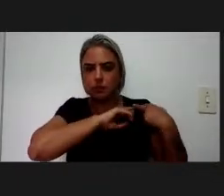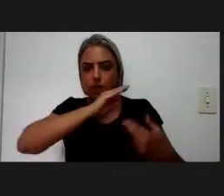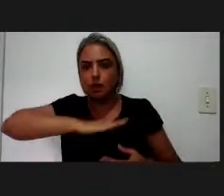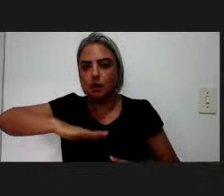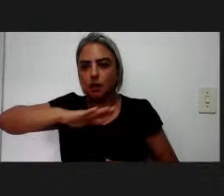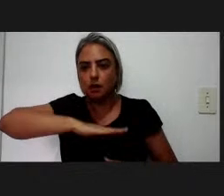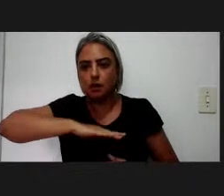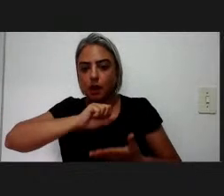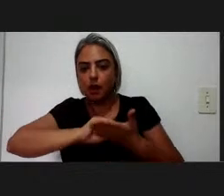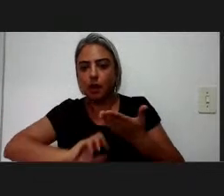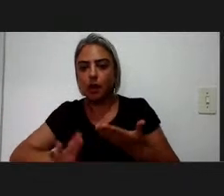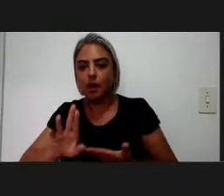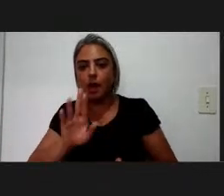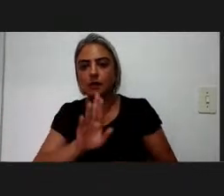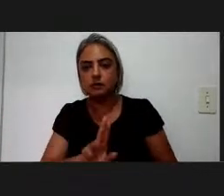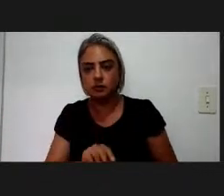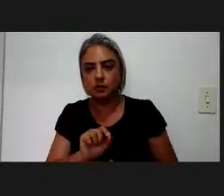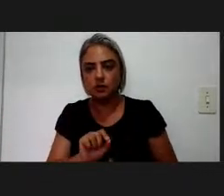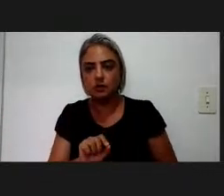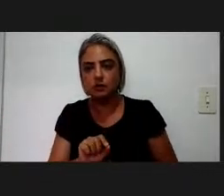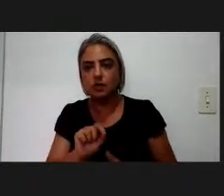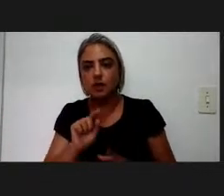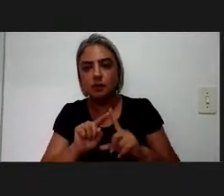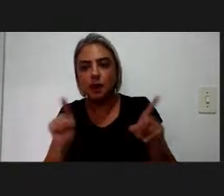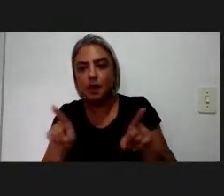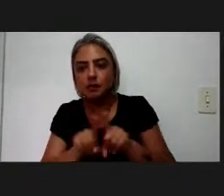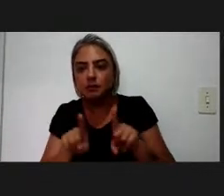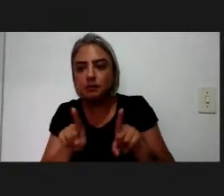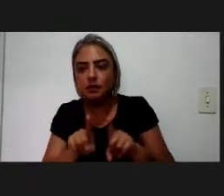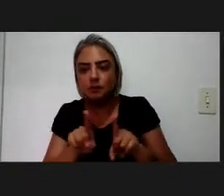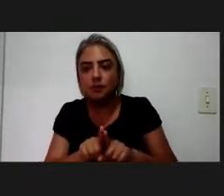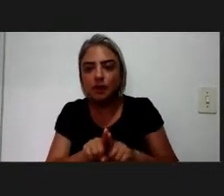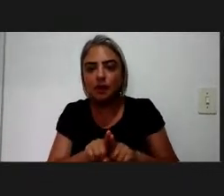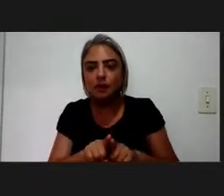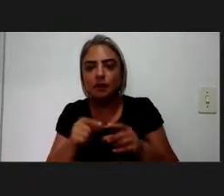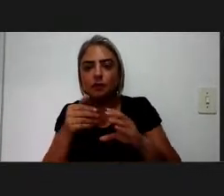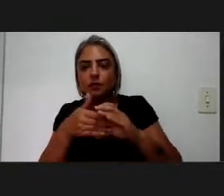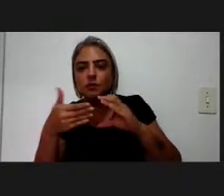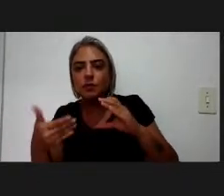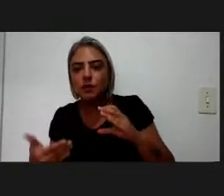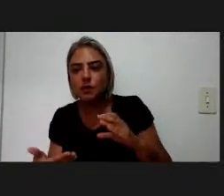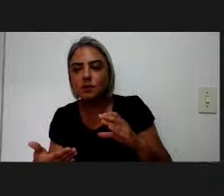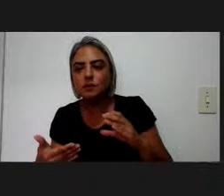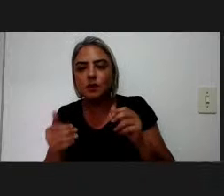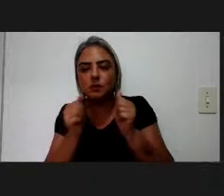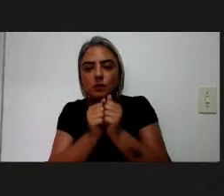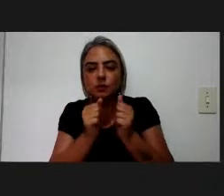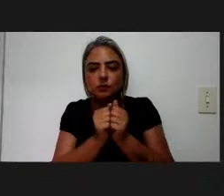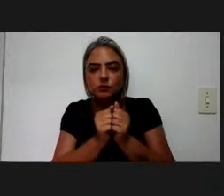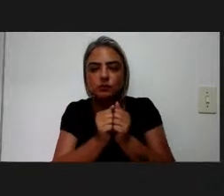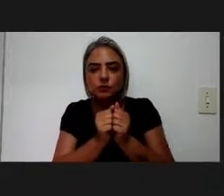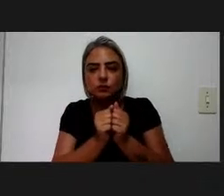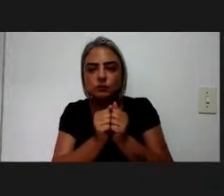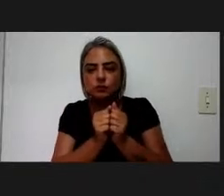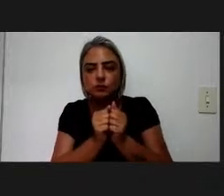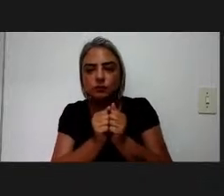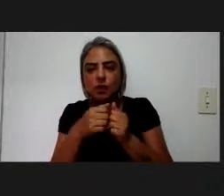governability criteria and responsibilization of these actions,